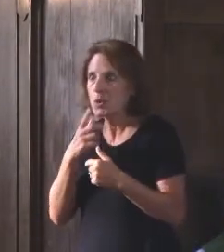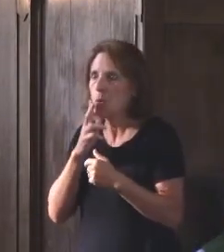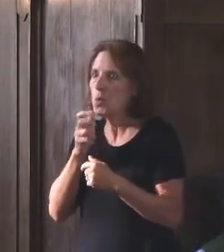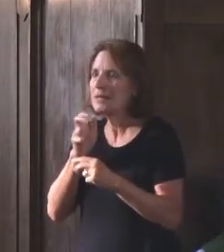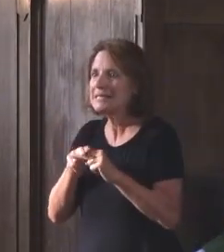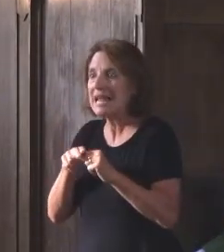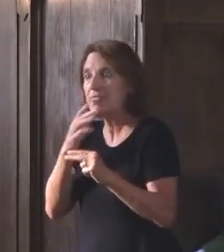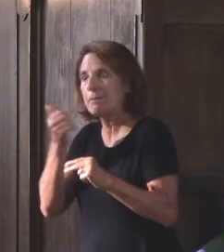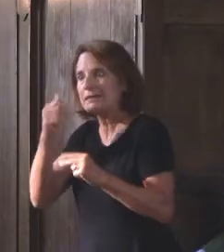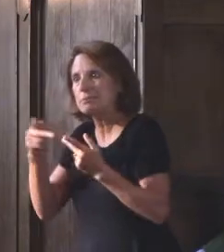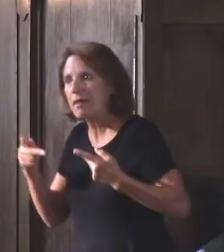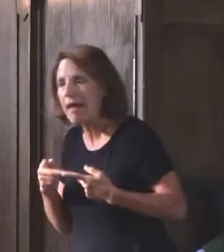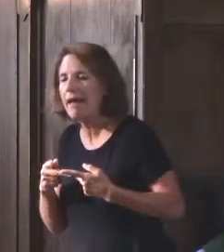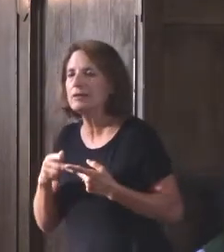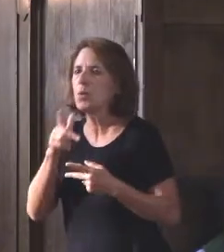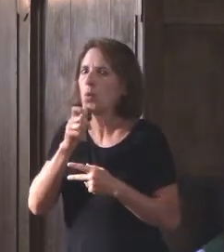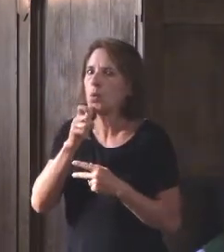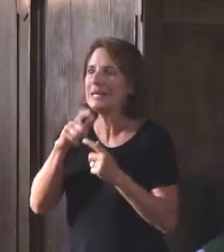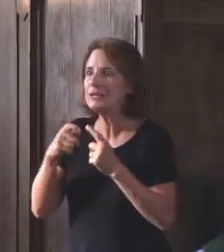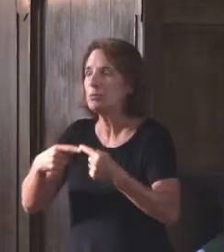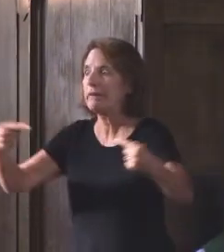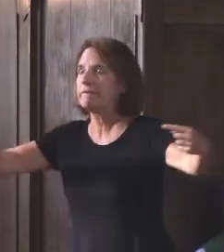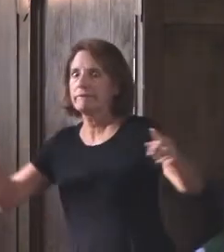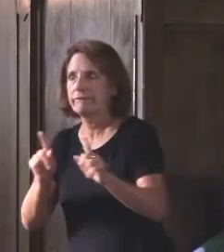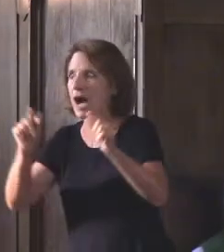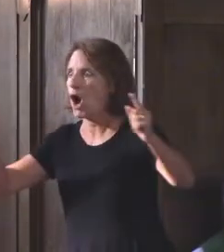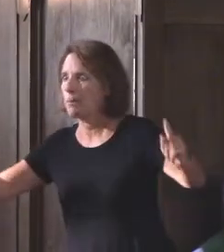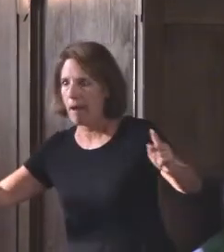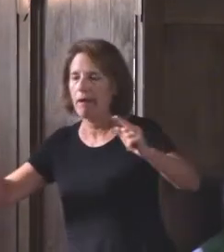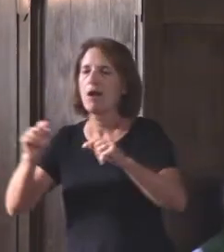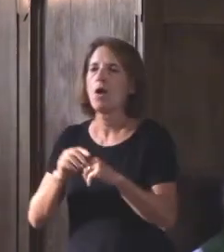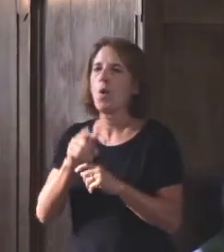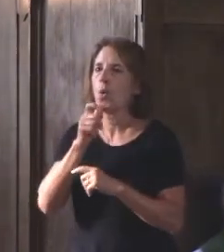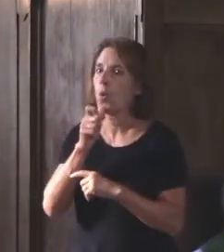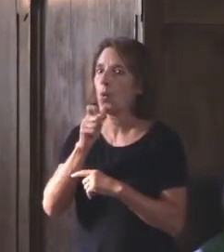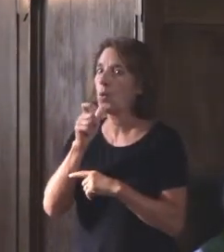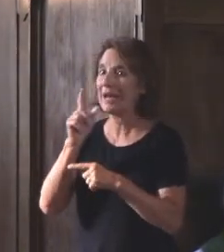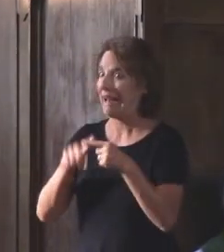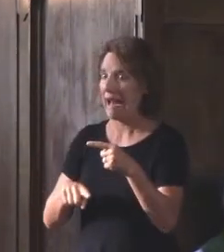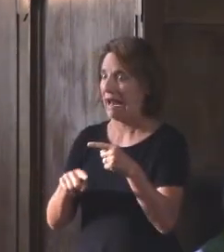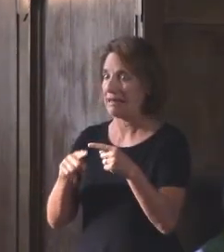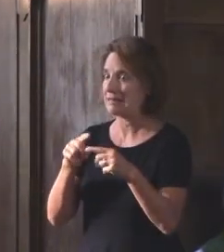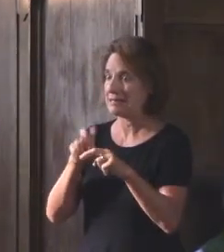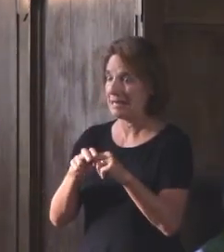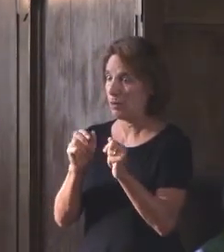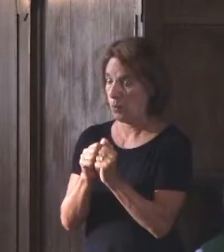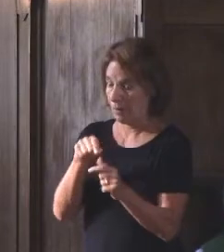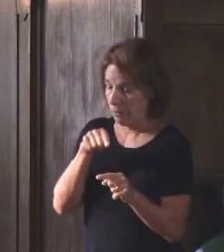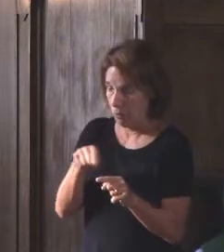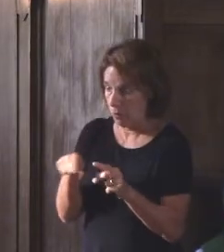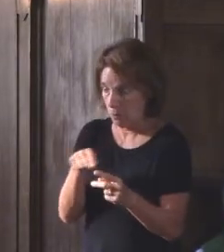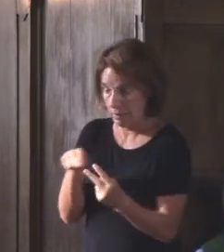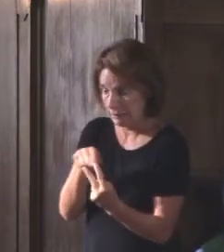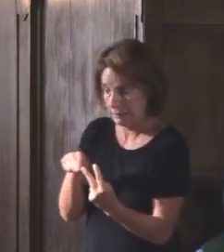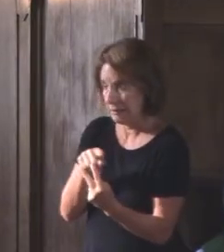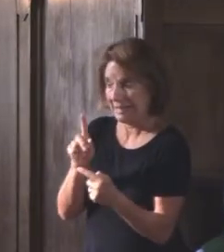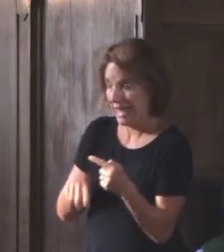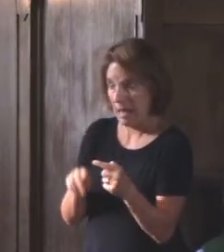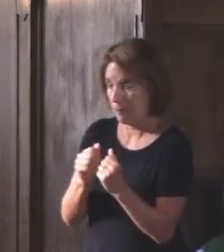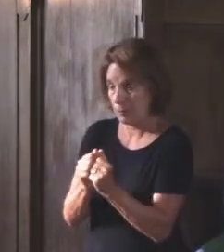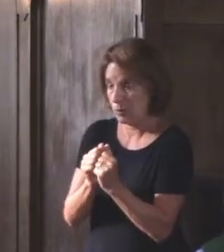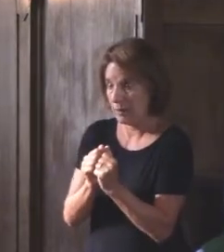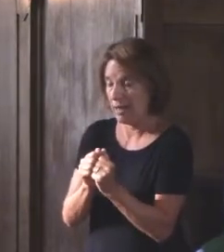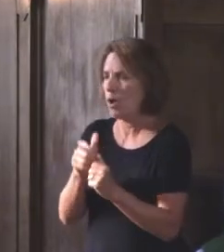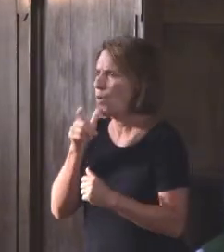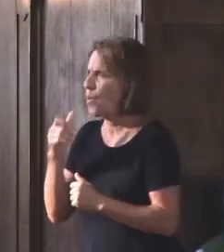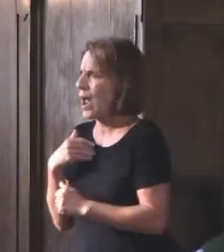to be near or far from whom? Who would absolutely never sit with who? Who has the power seats and